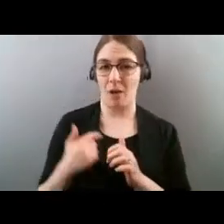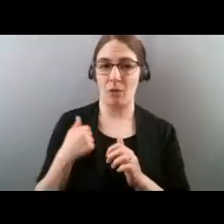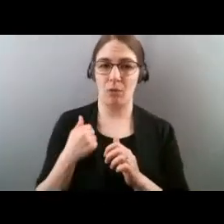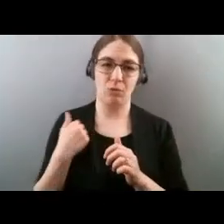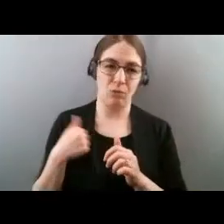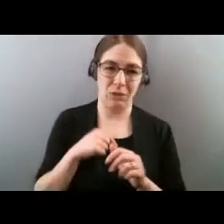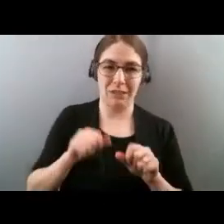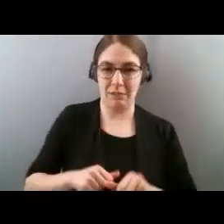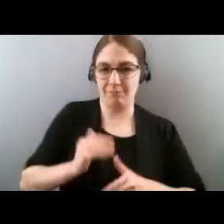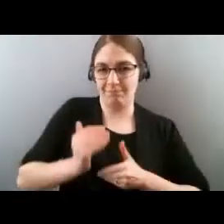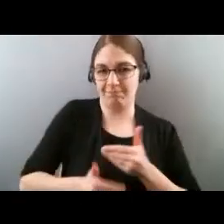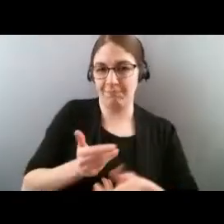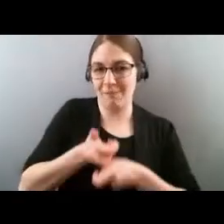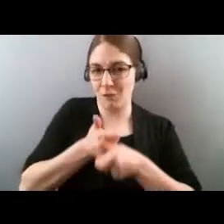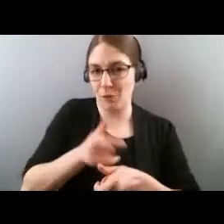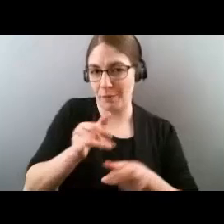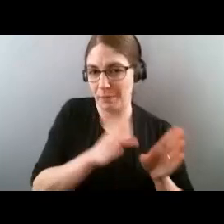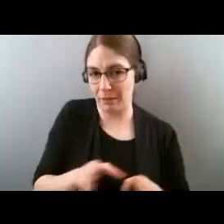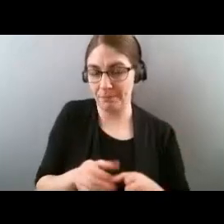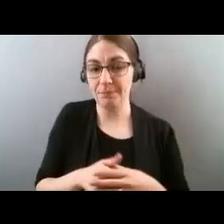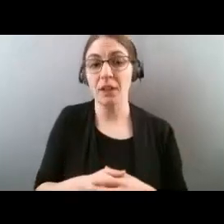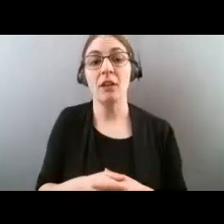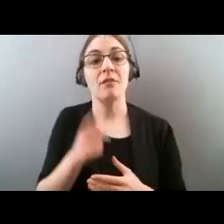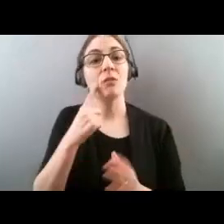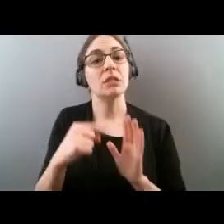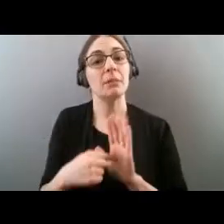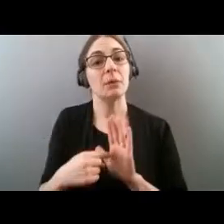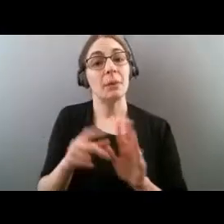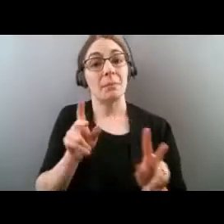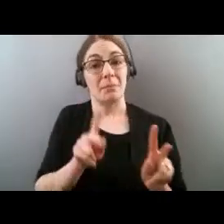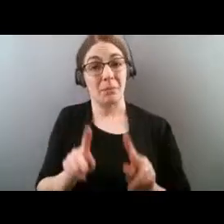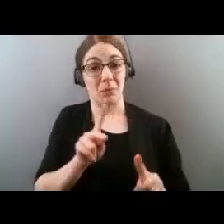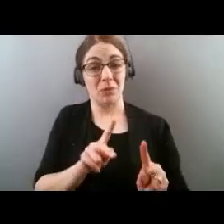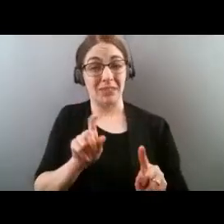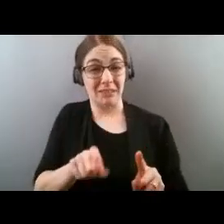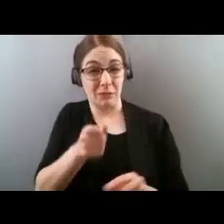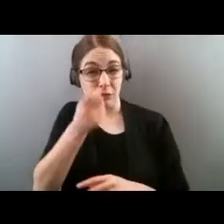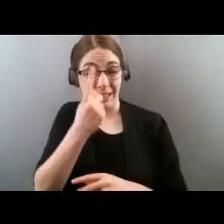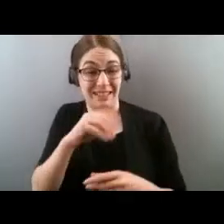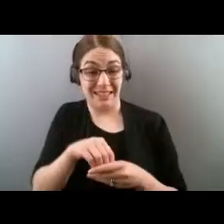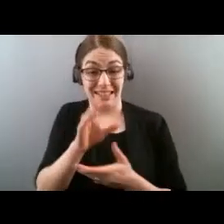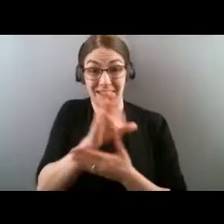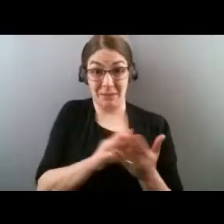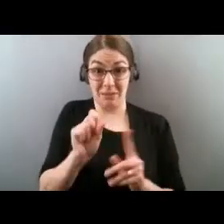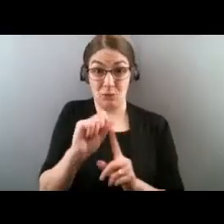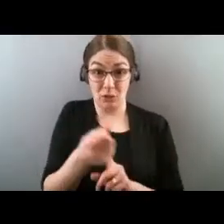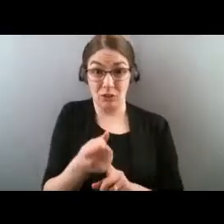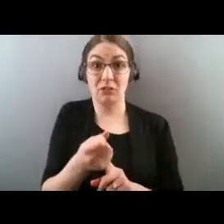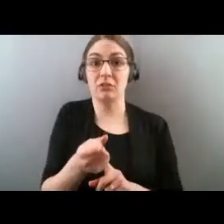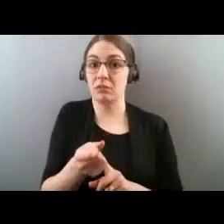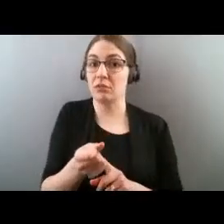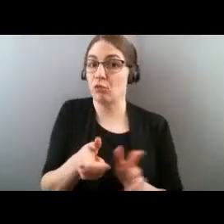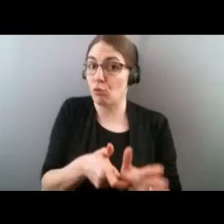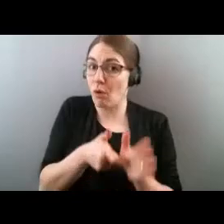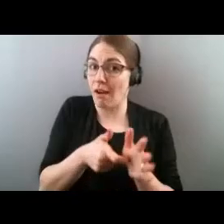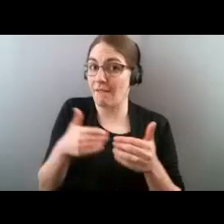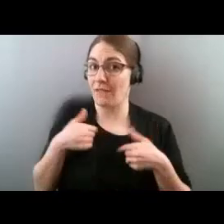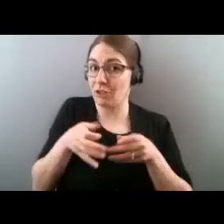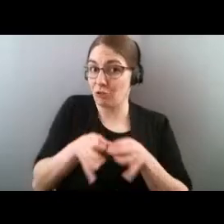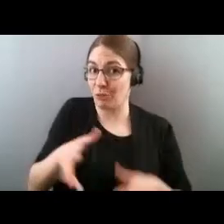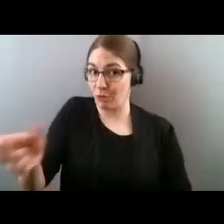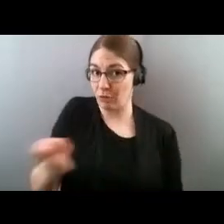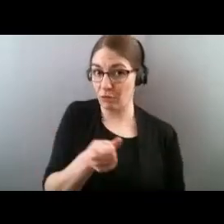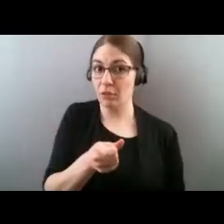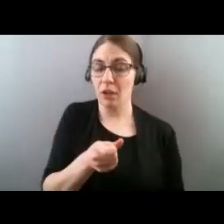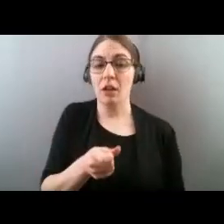for example, people need to understand that in certain circumstances, an interpreter is required, but they also need to understand how to